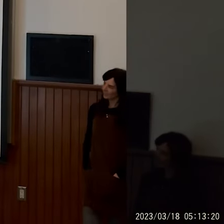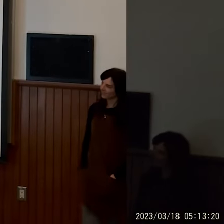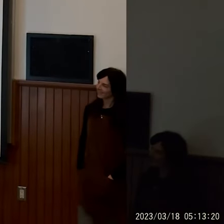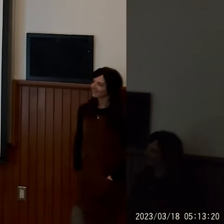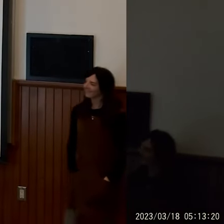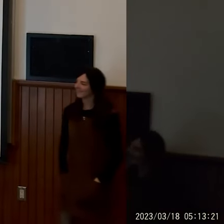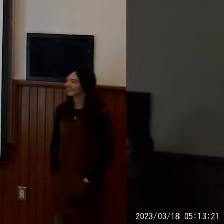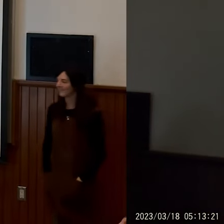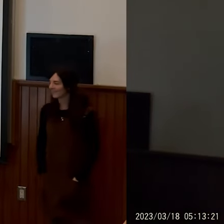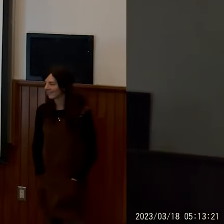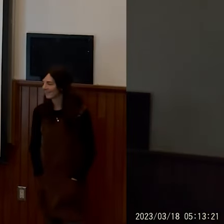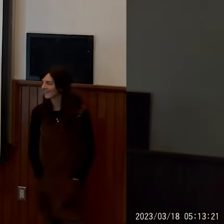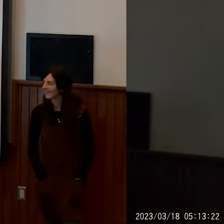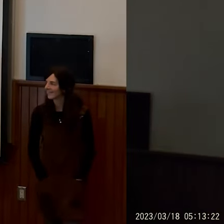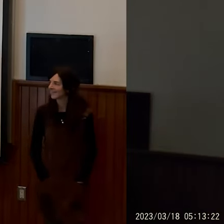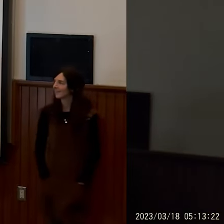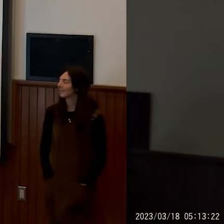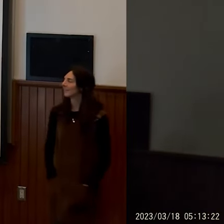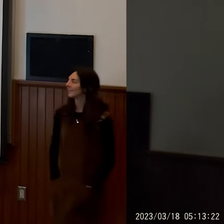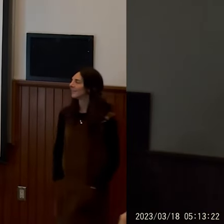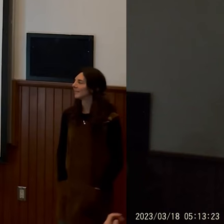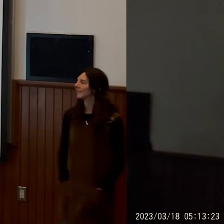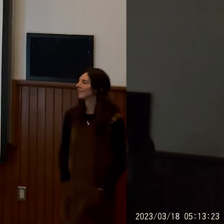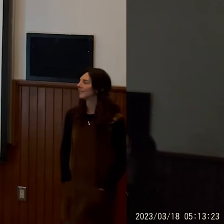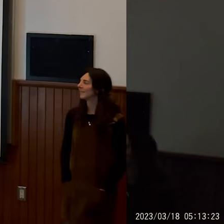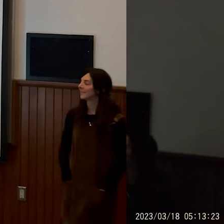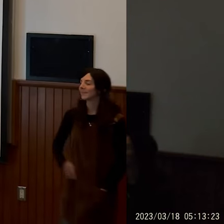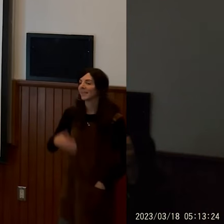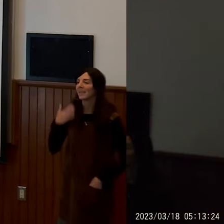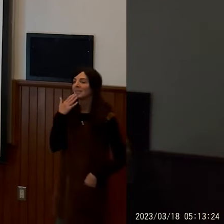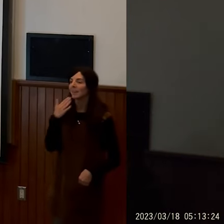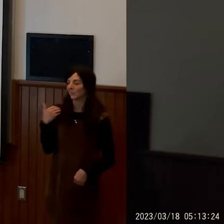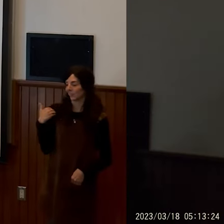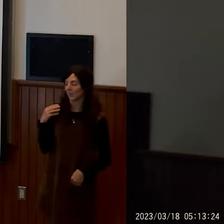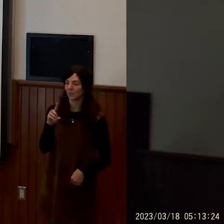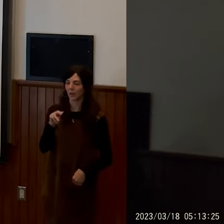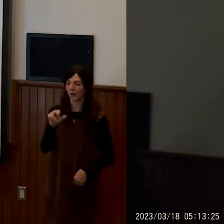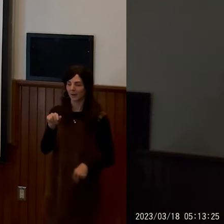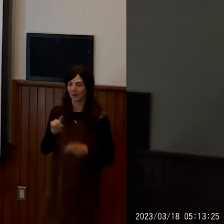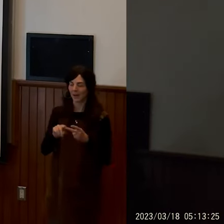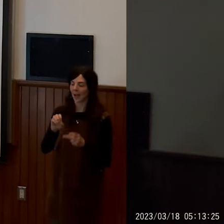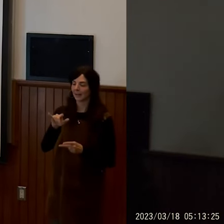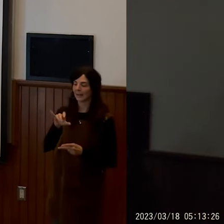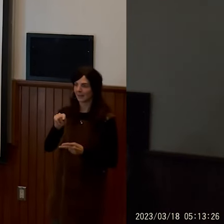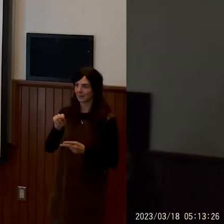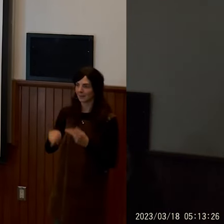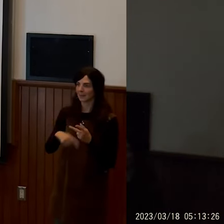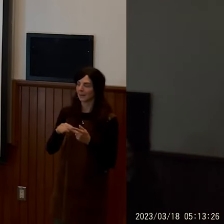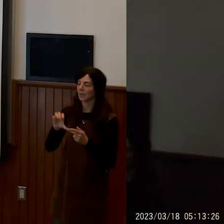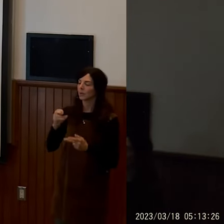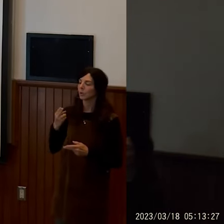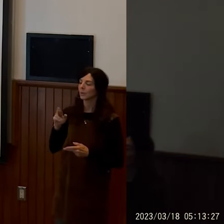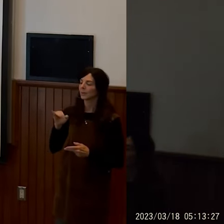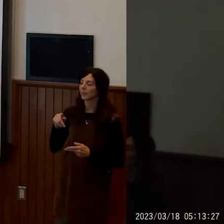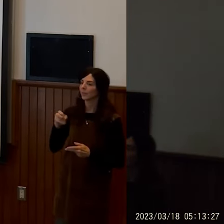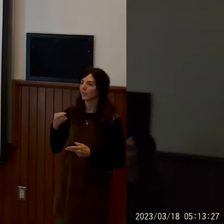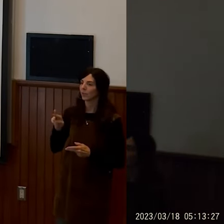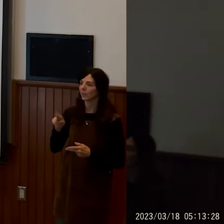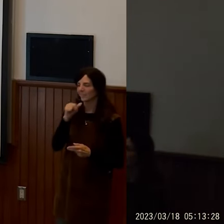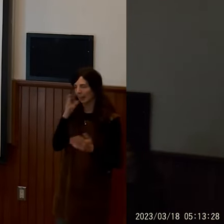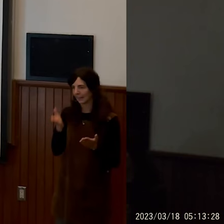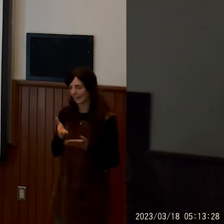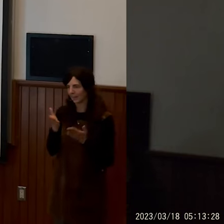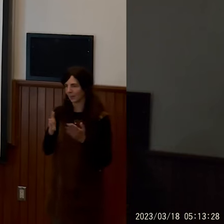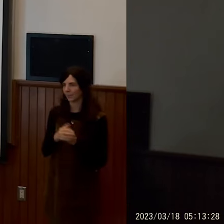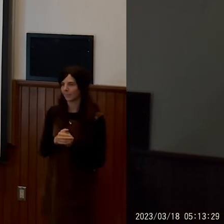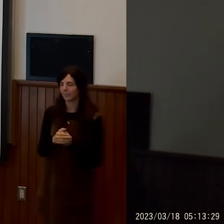So thank you to Dana, Elliot, and Christopher, who's not here,